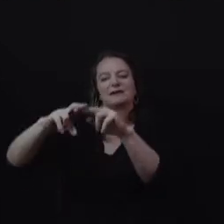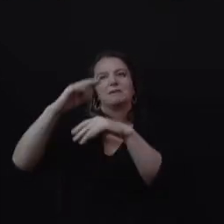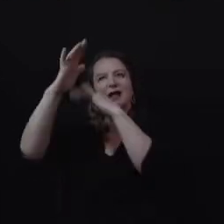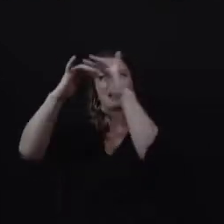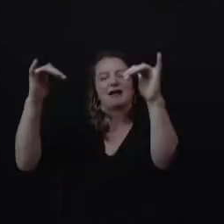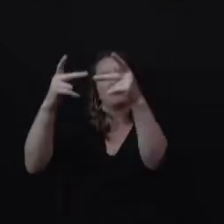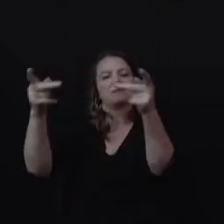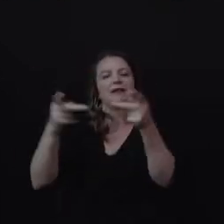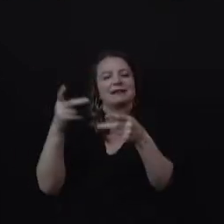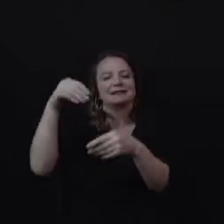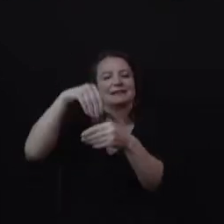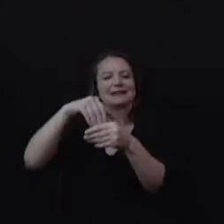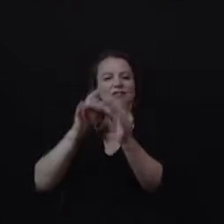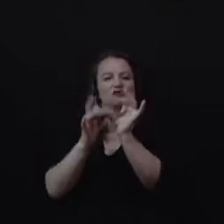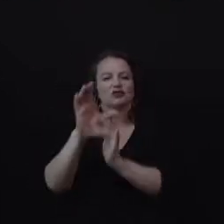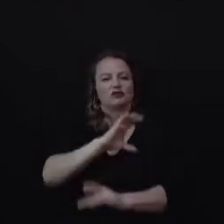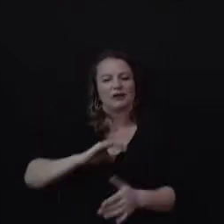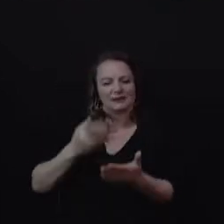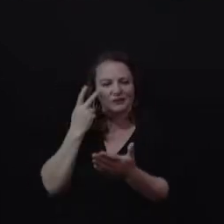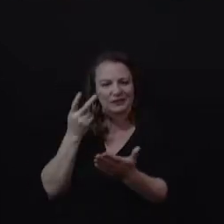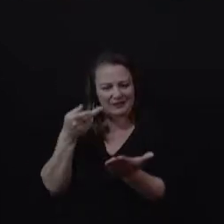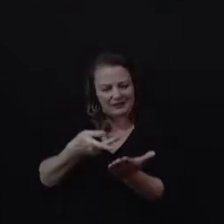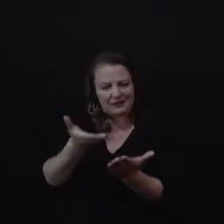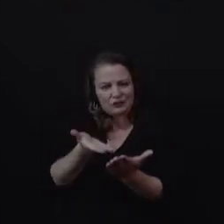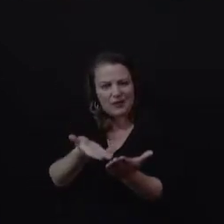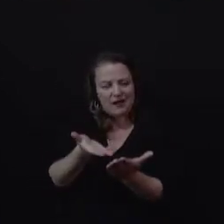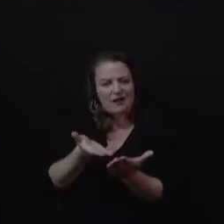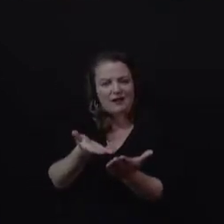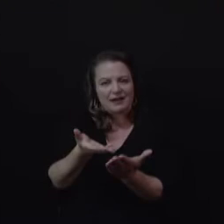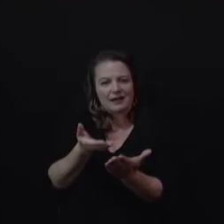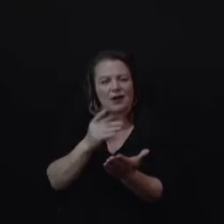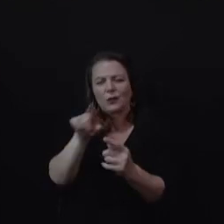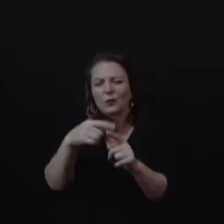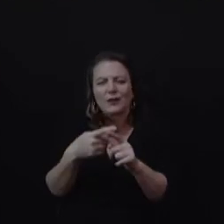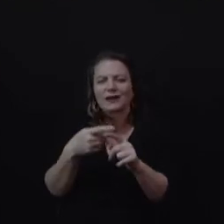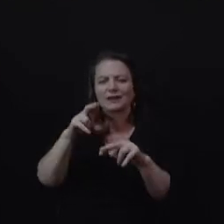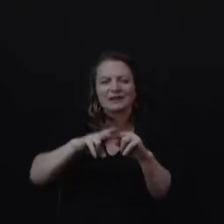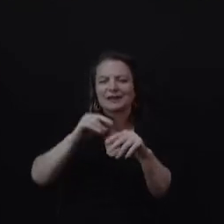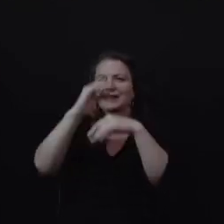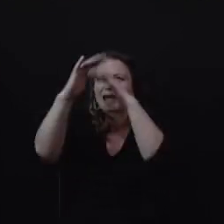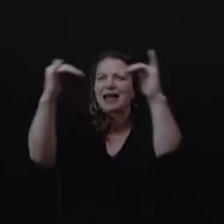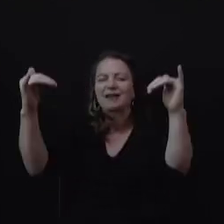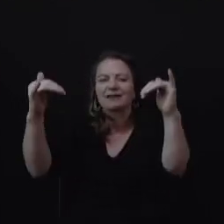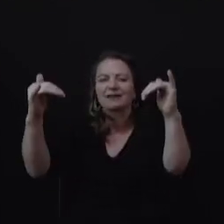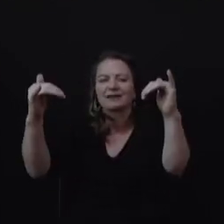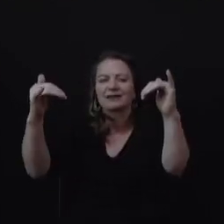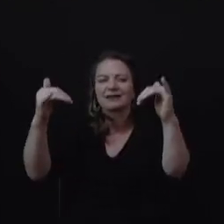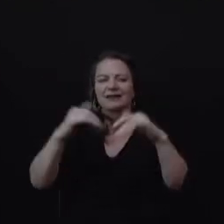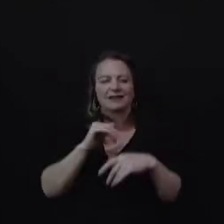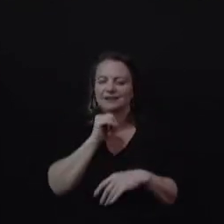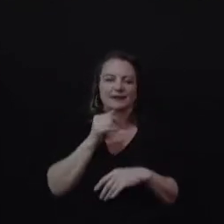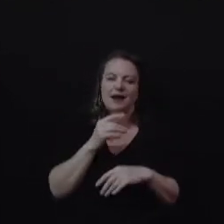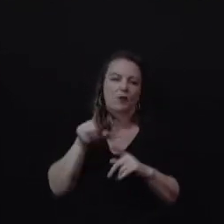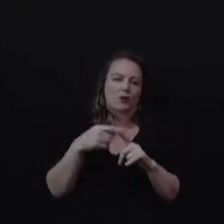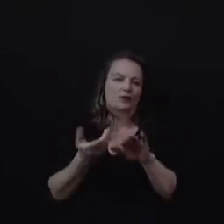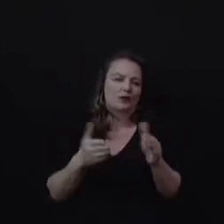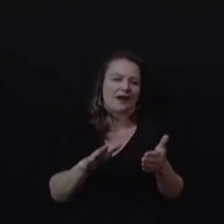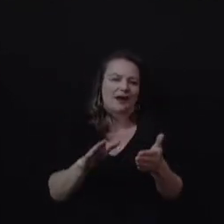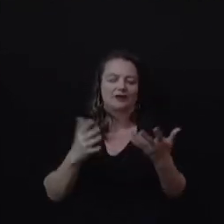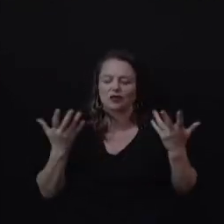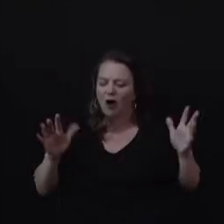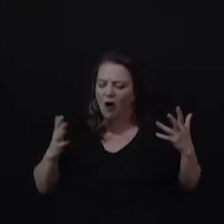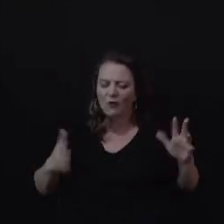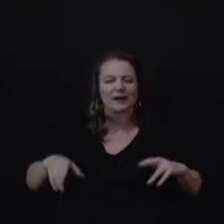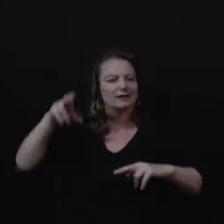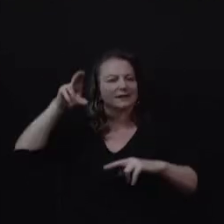Jesus Christ. You see that? It's right there. When are you seated in heaven? When do you get to heaven? Not just when you die, you're already seated.